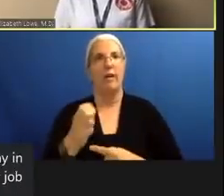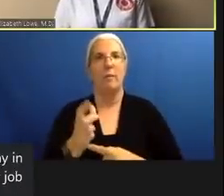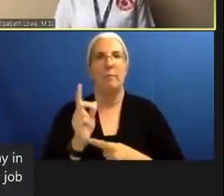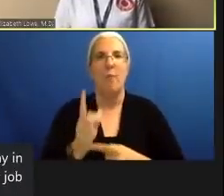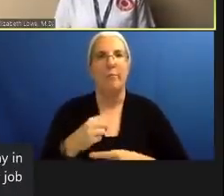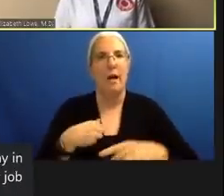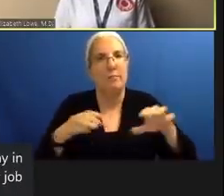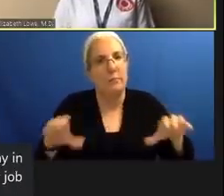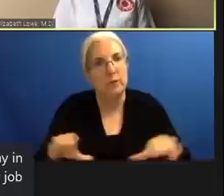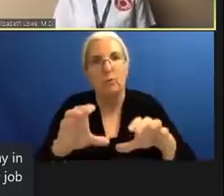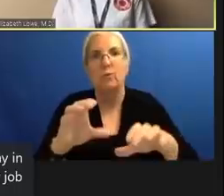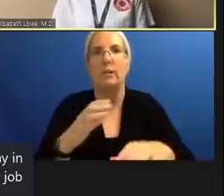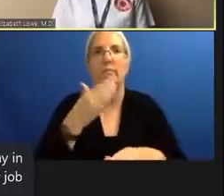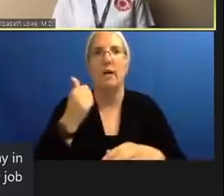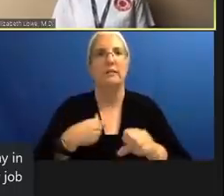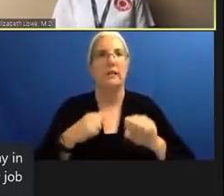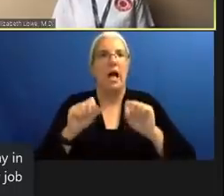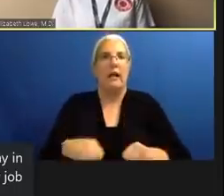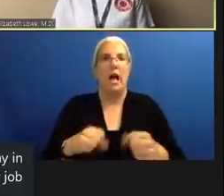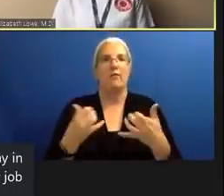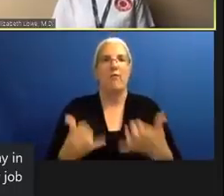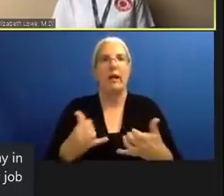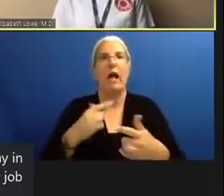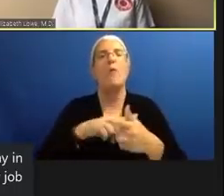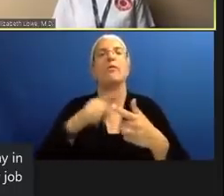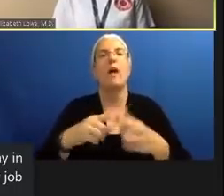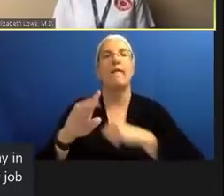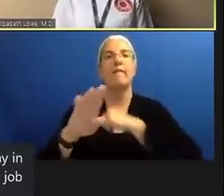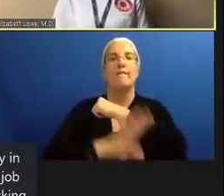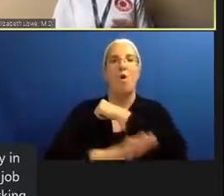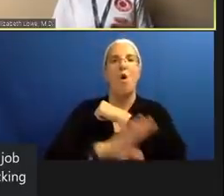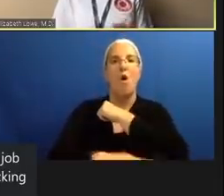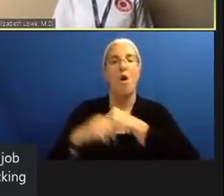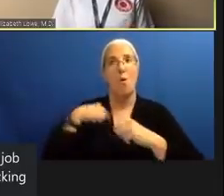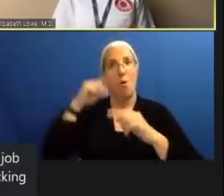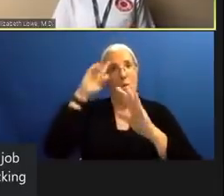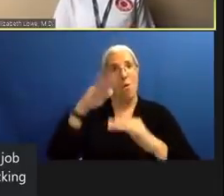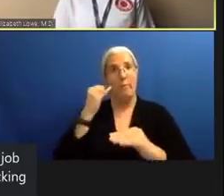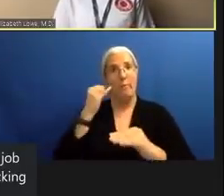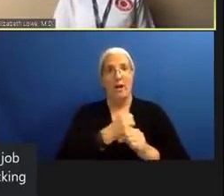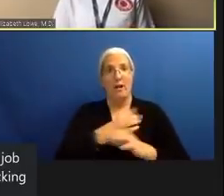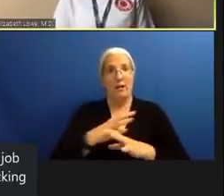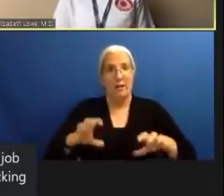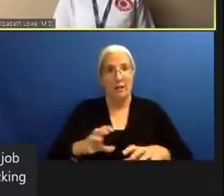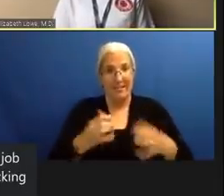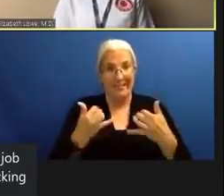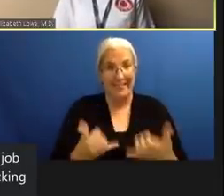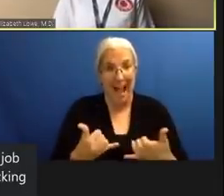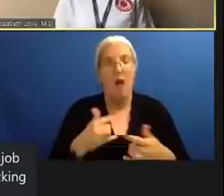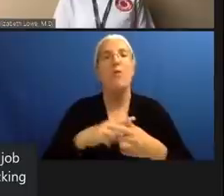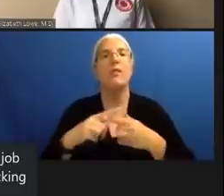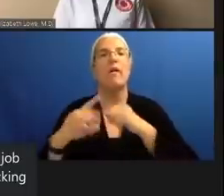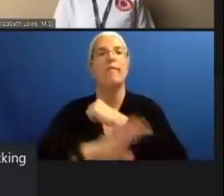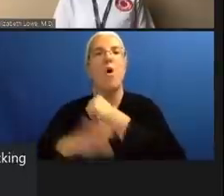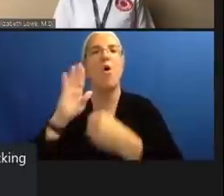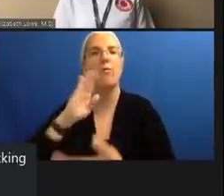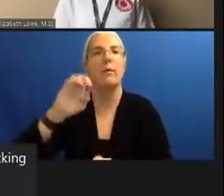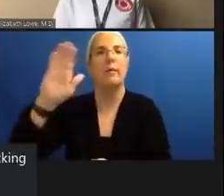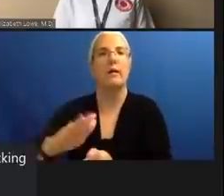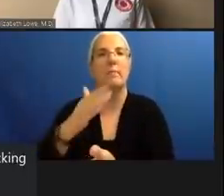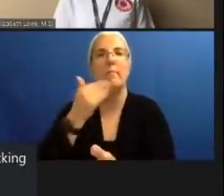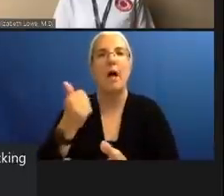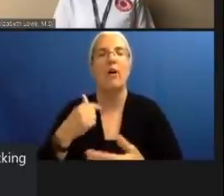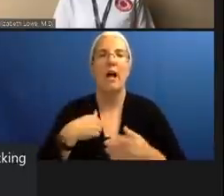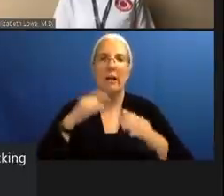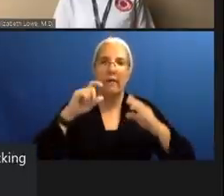better. I'm not kicking the can down the road. I'm just trying to be mindful of where we are right now. Yeah, and the county is,